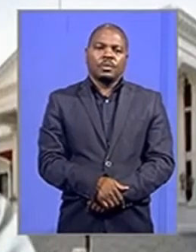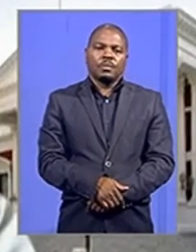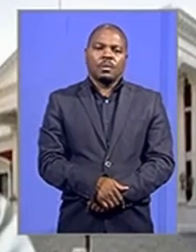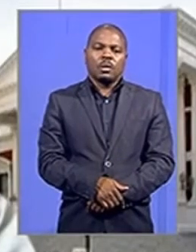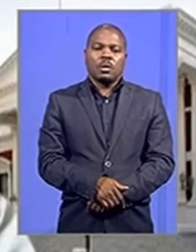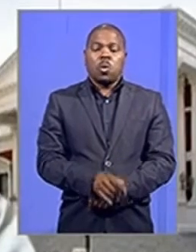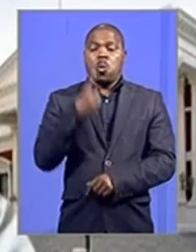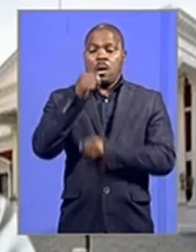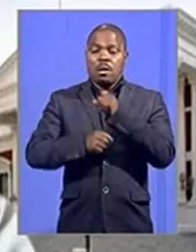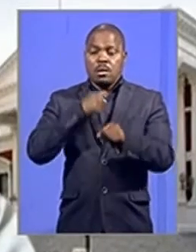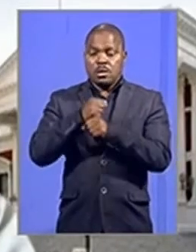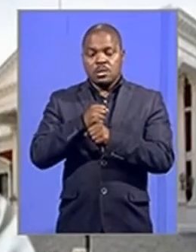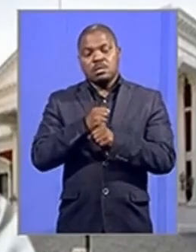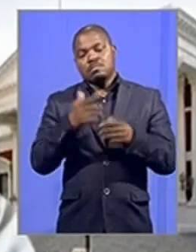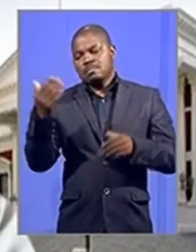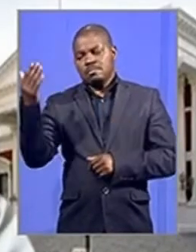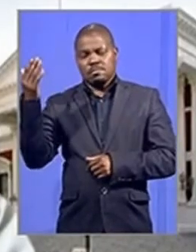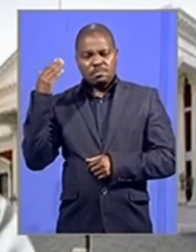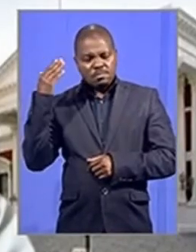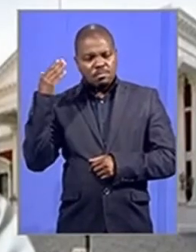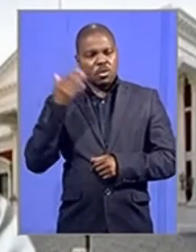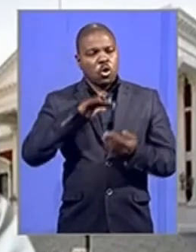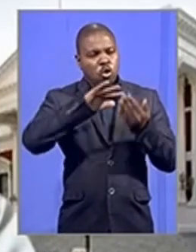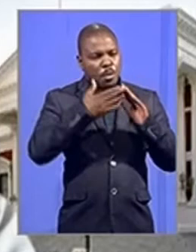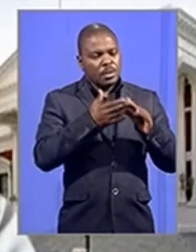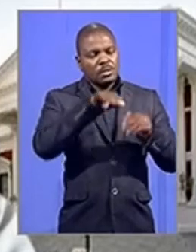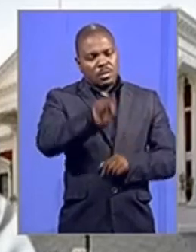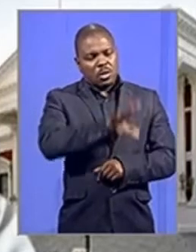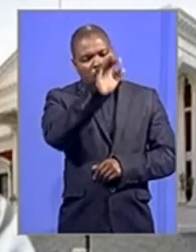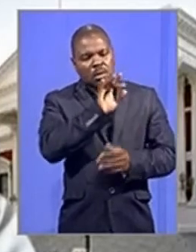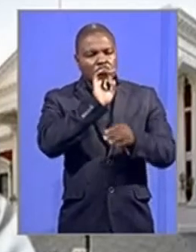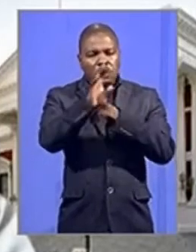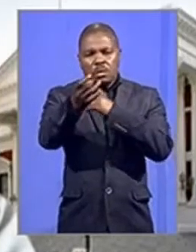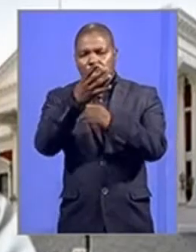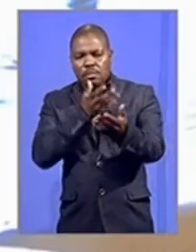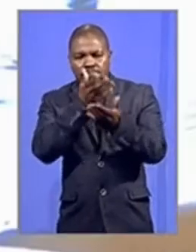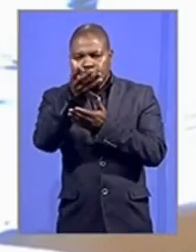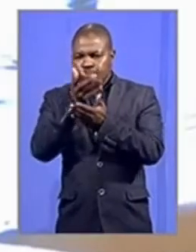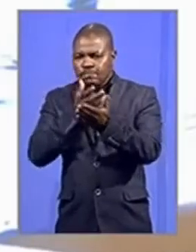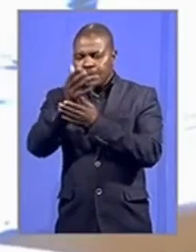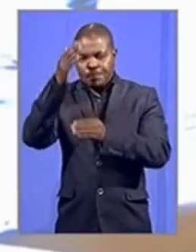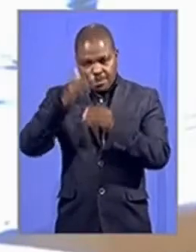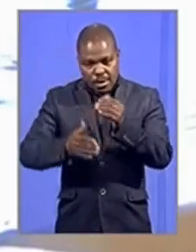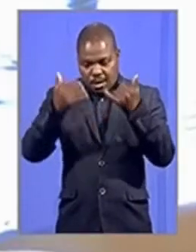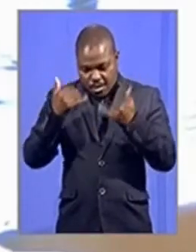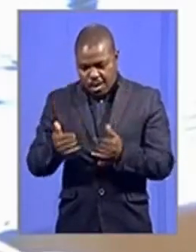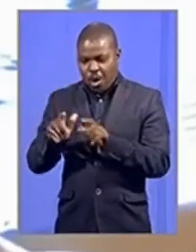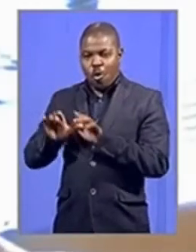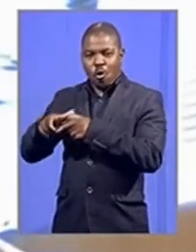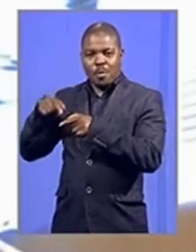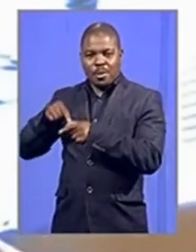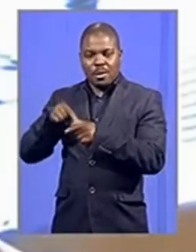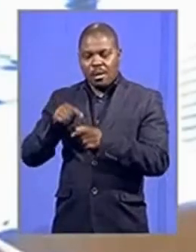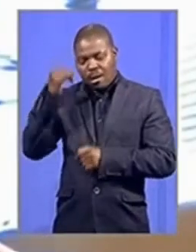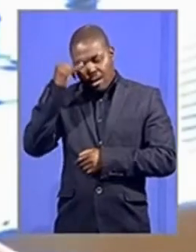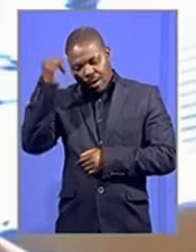Selemo ka mora hore ho nonywa ha maikutlo a baahi ho potoloha le naha ho phethelwe, komiti jwale e sebetsana le dikgopolo tse